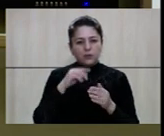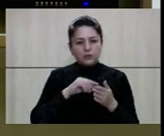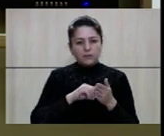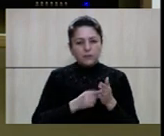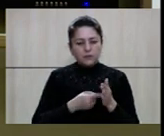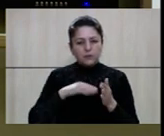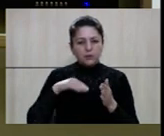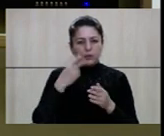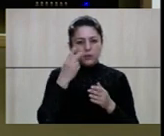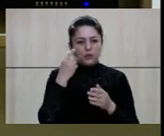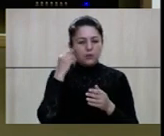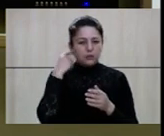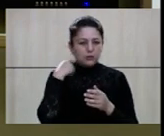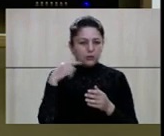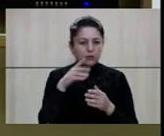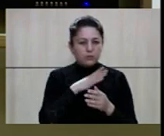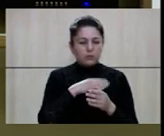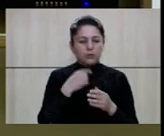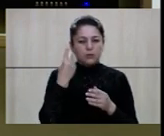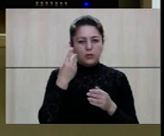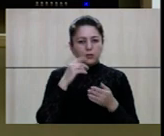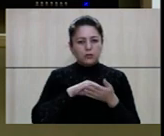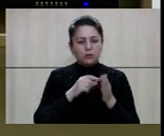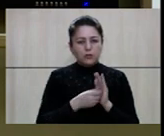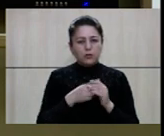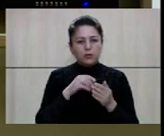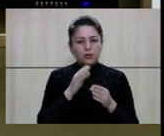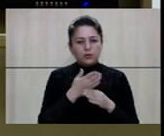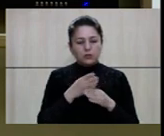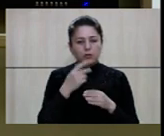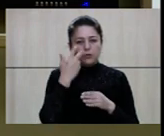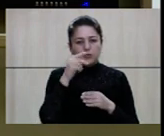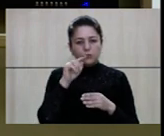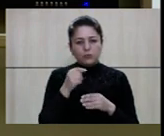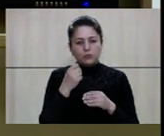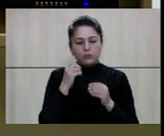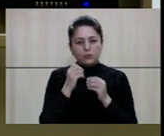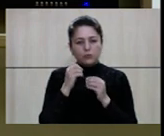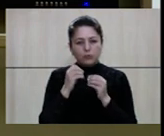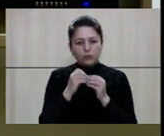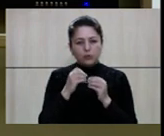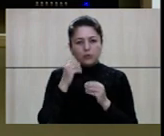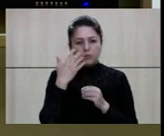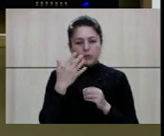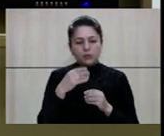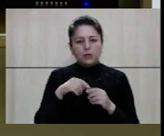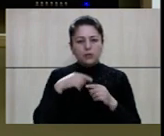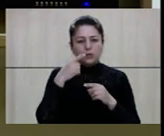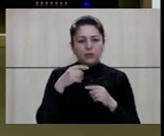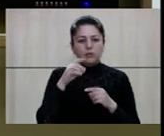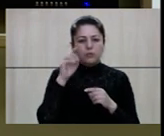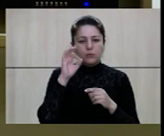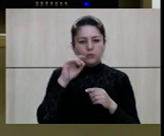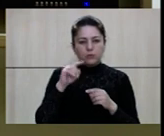2 ta raqam bo'lgani uchun 2 ta raqam ajratdik. Javob 3.15. Keyingi sonimiz